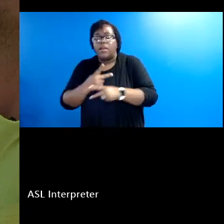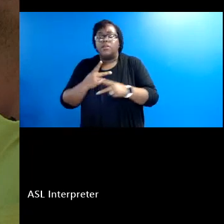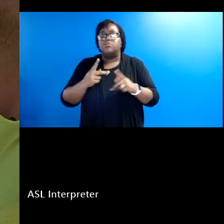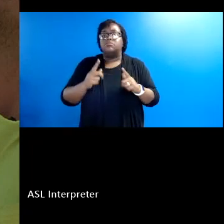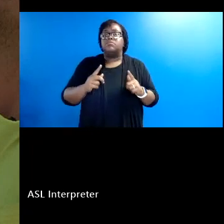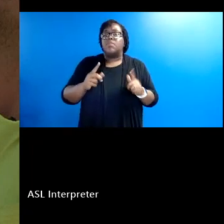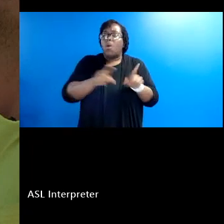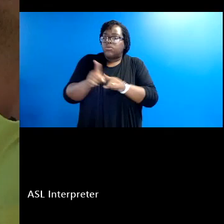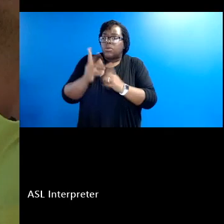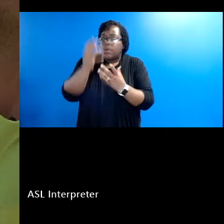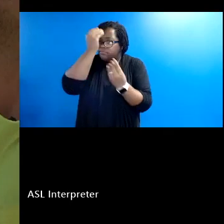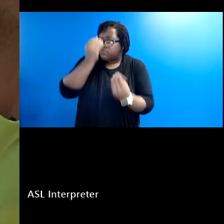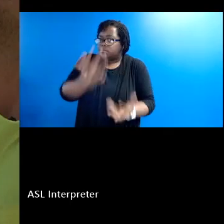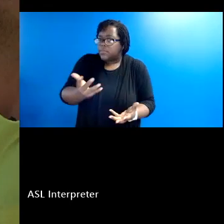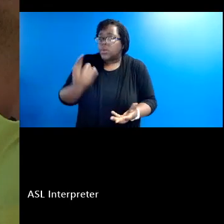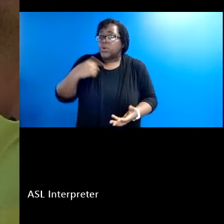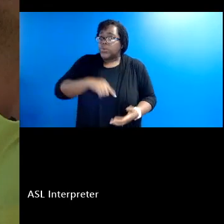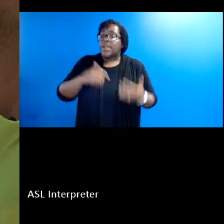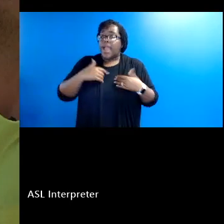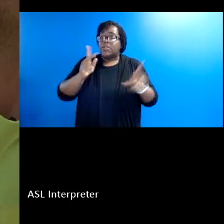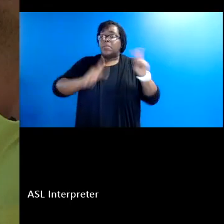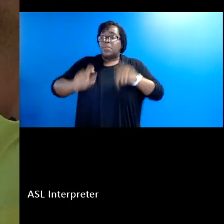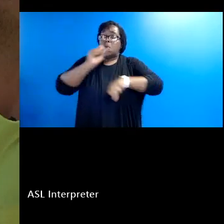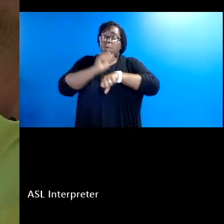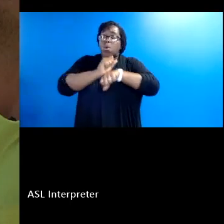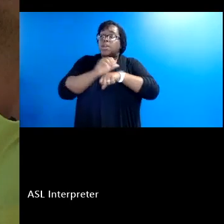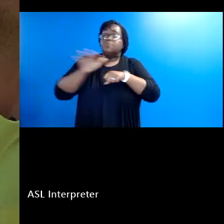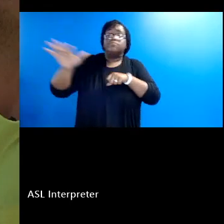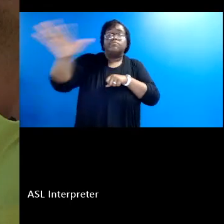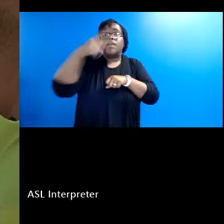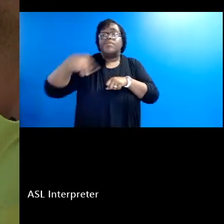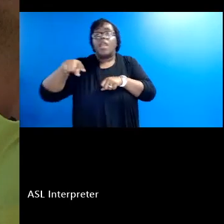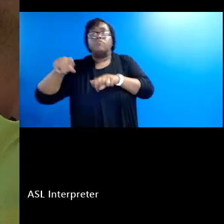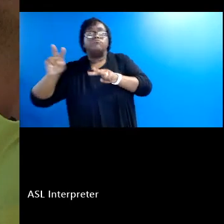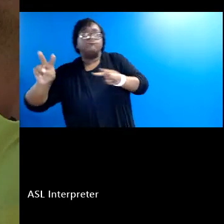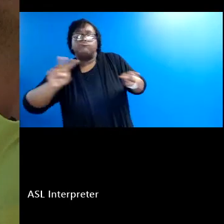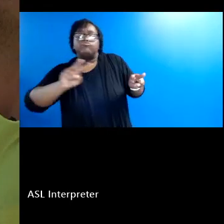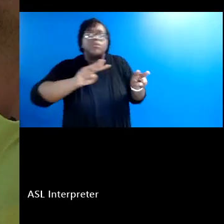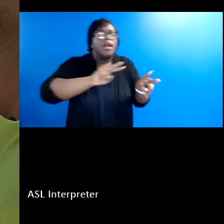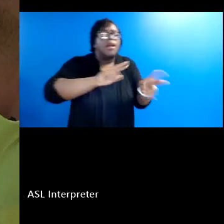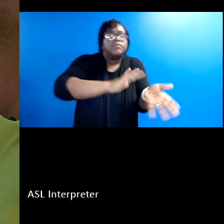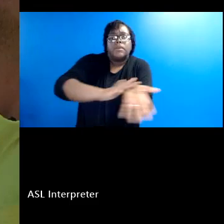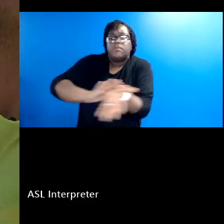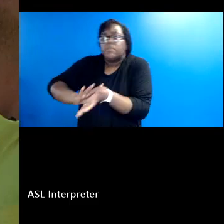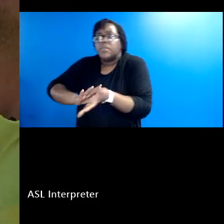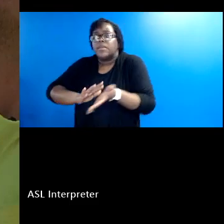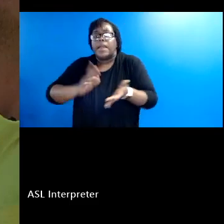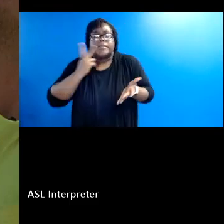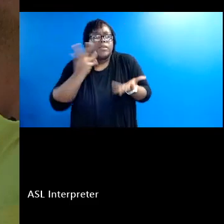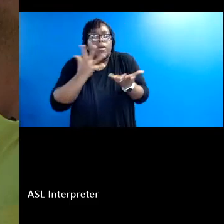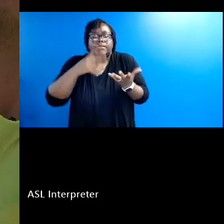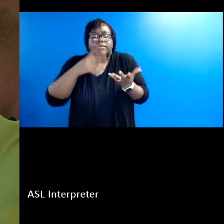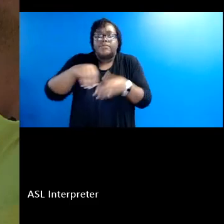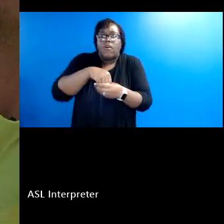you to know that we have people out in the field who are looking and feeling and seeing what's in the neighborhoods. And